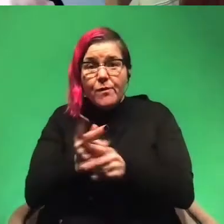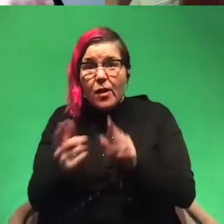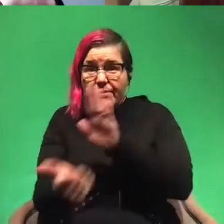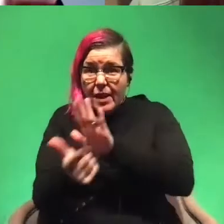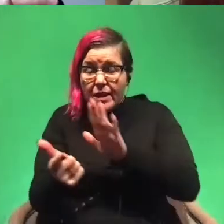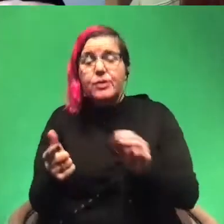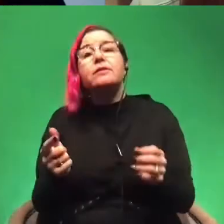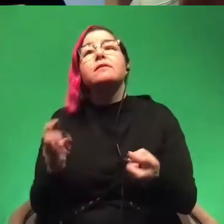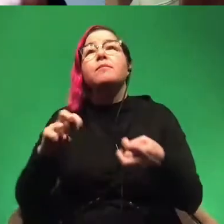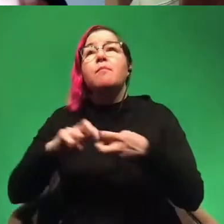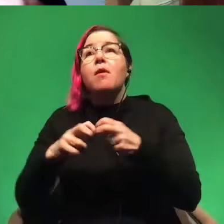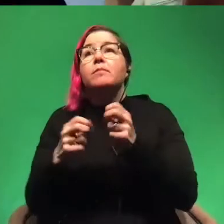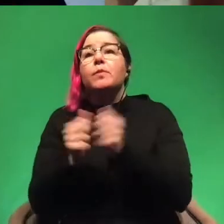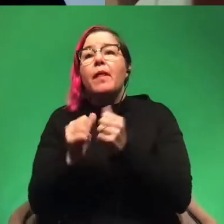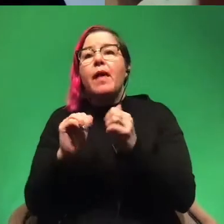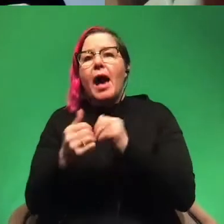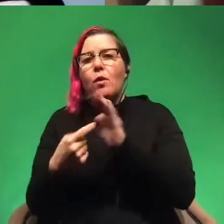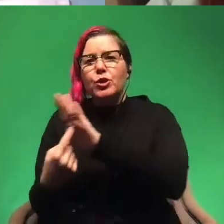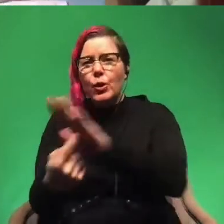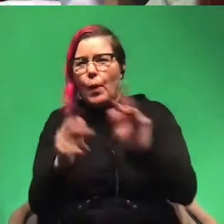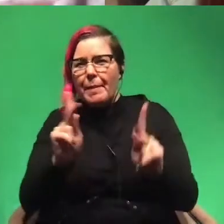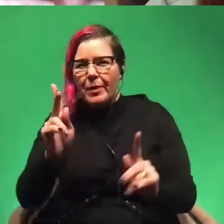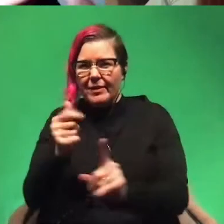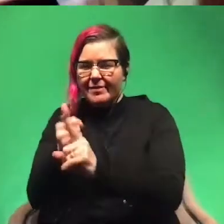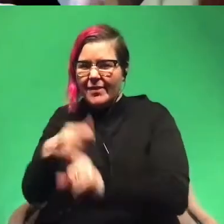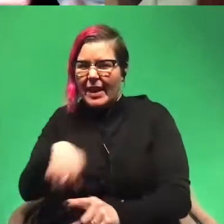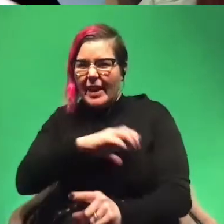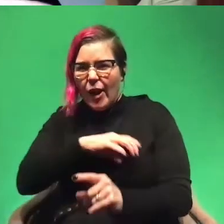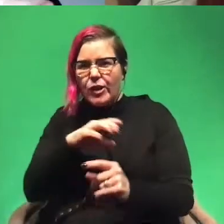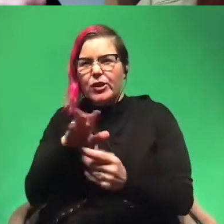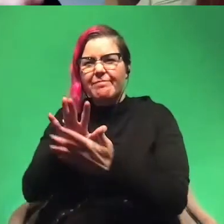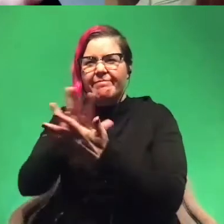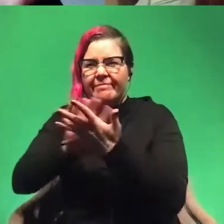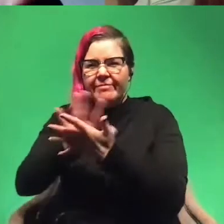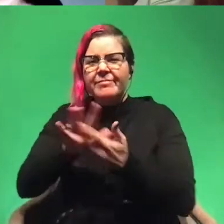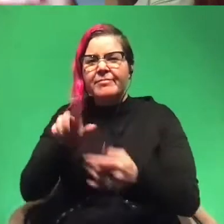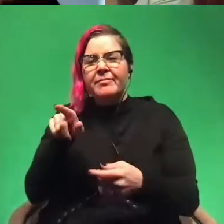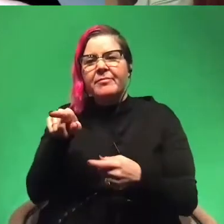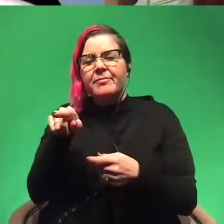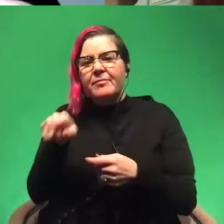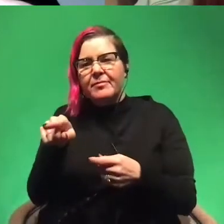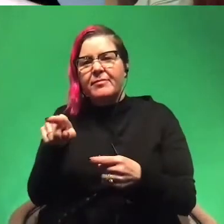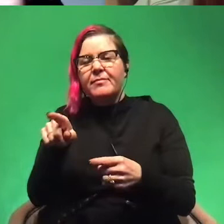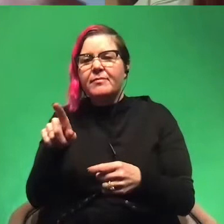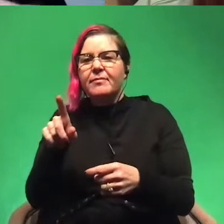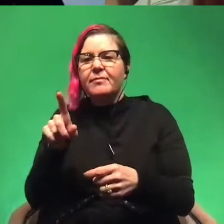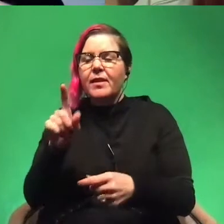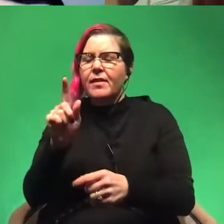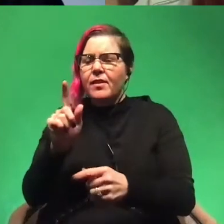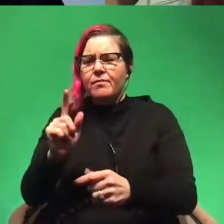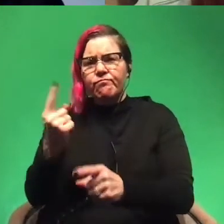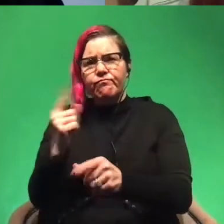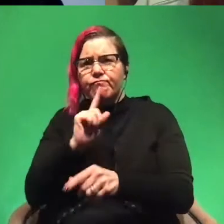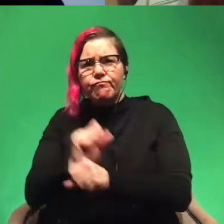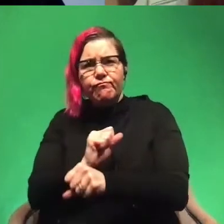issues with the way that we portray real people as characters and kind of blurring the lines between credible facilities, but also